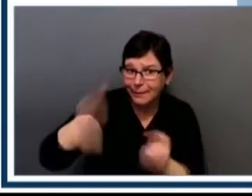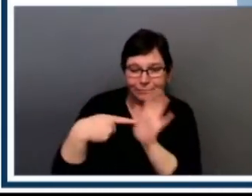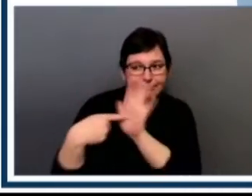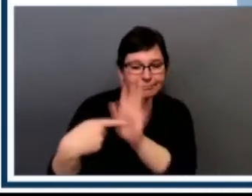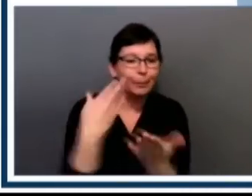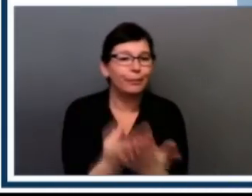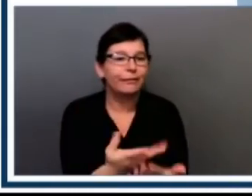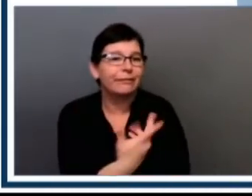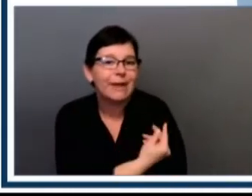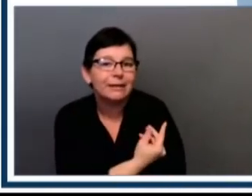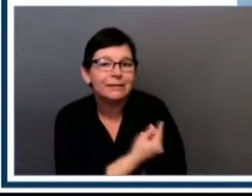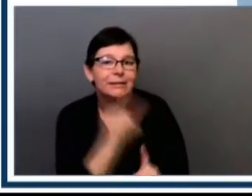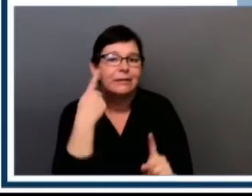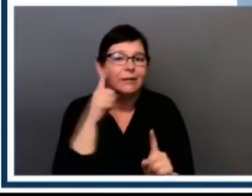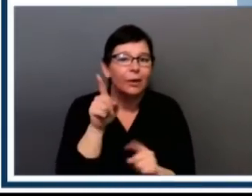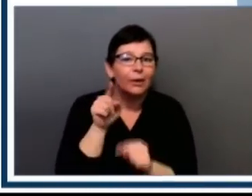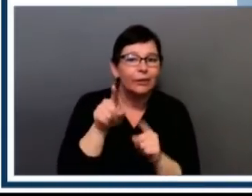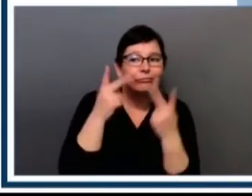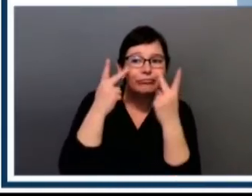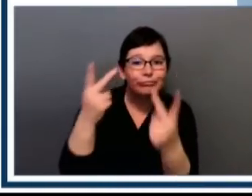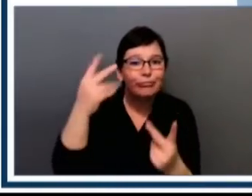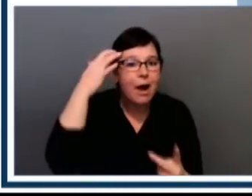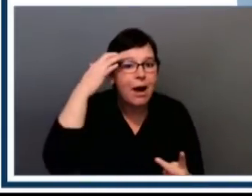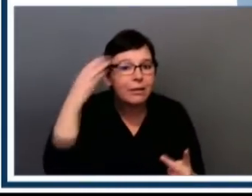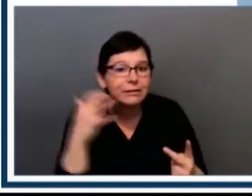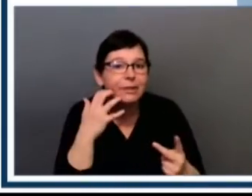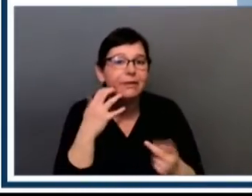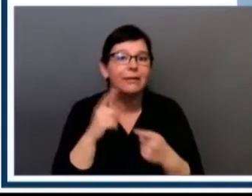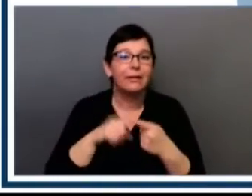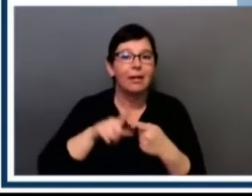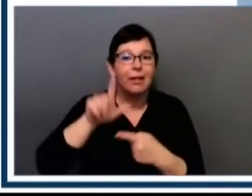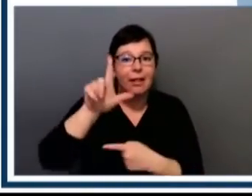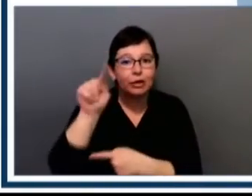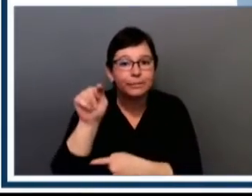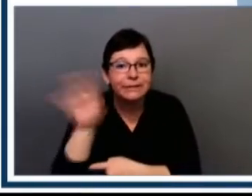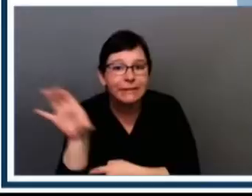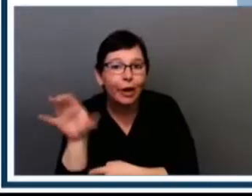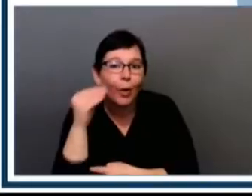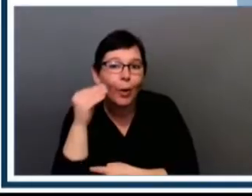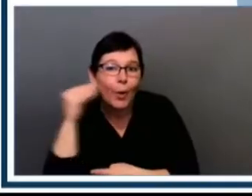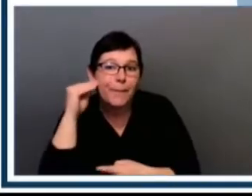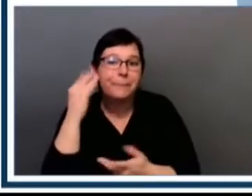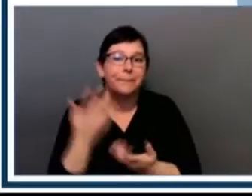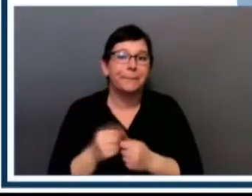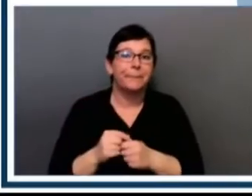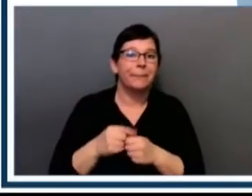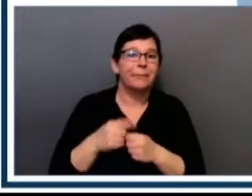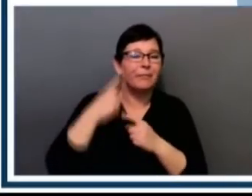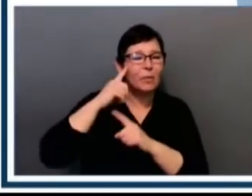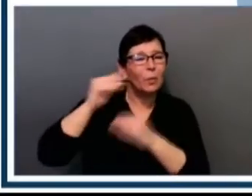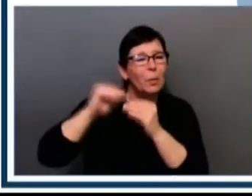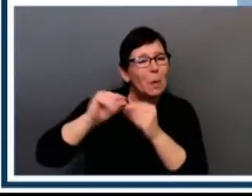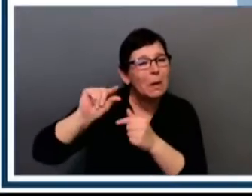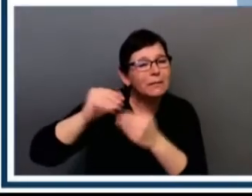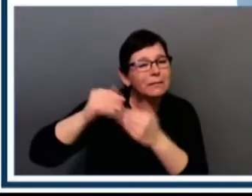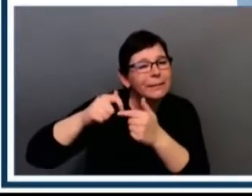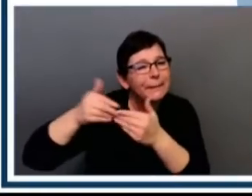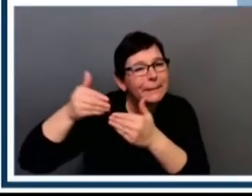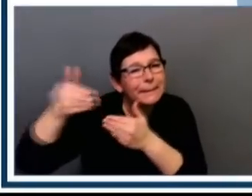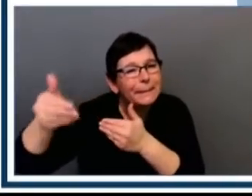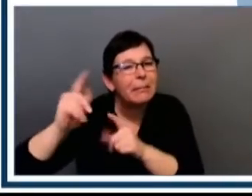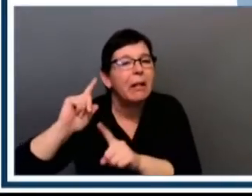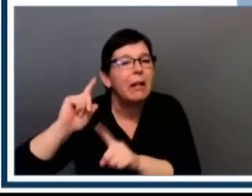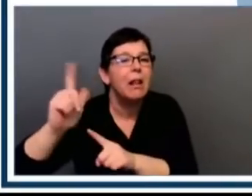healthcare are still in place for now, and we will have more to say on those in the coming days. Proof